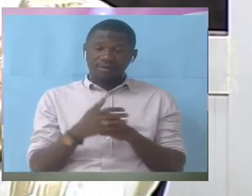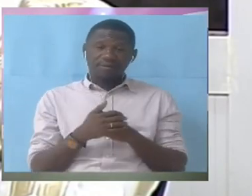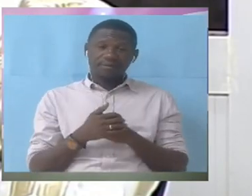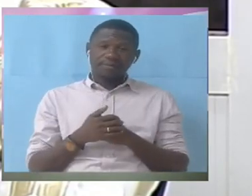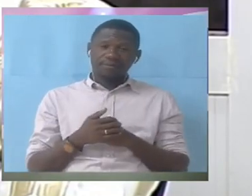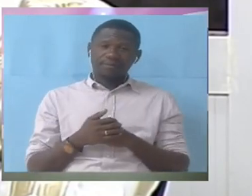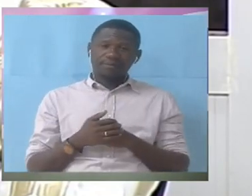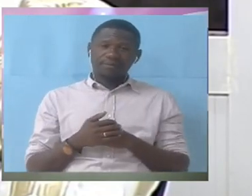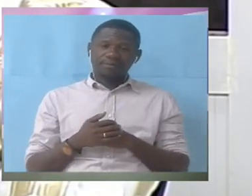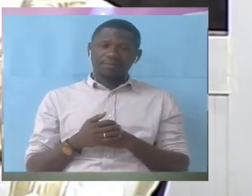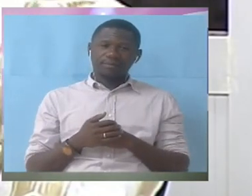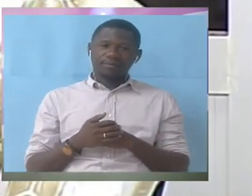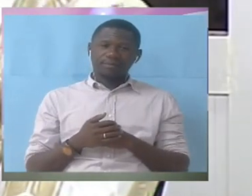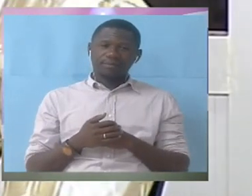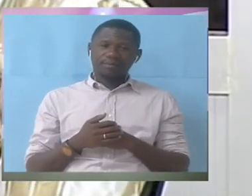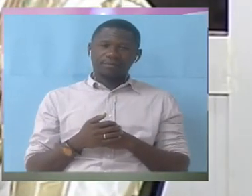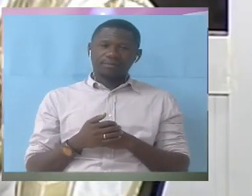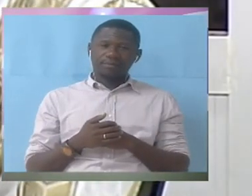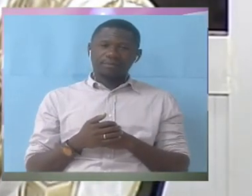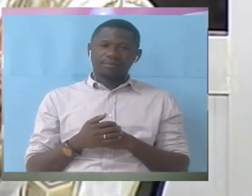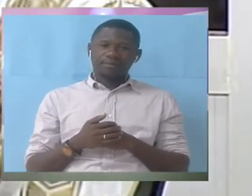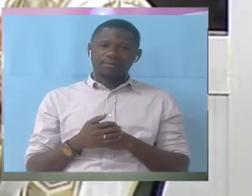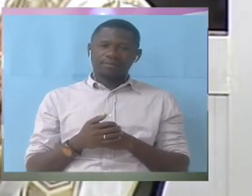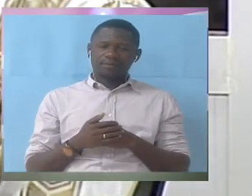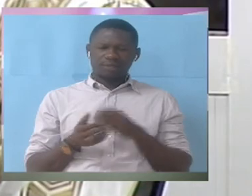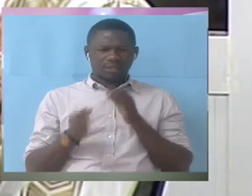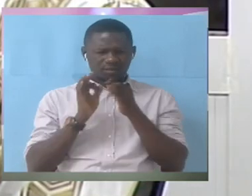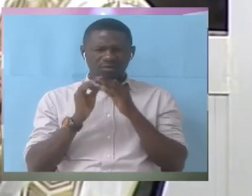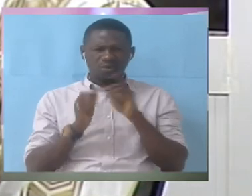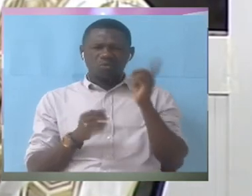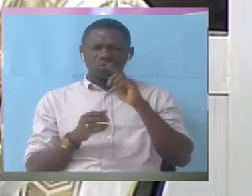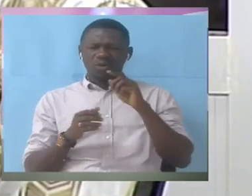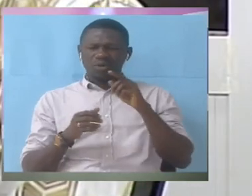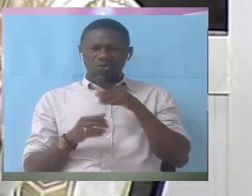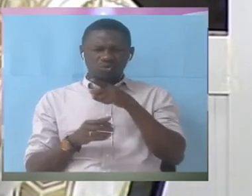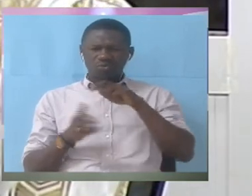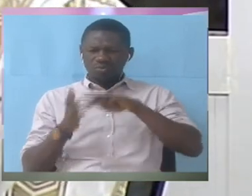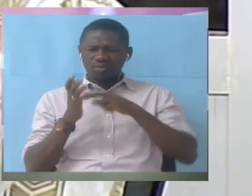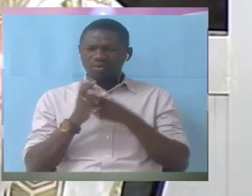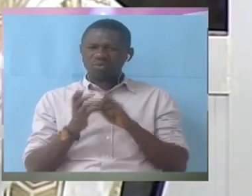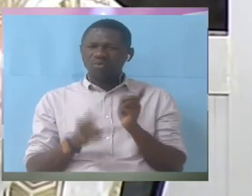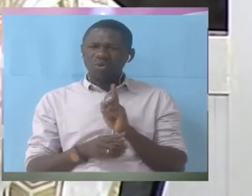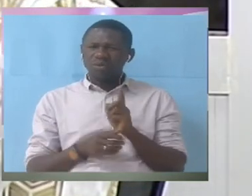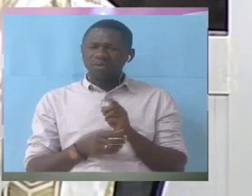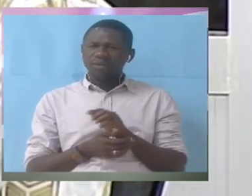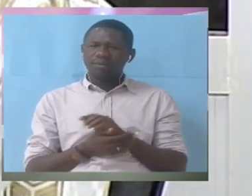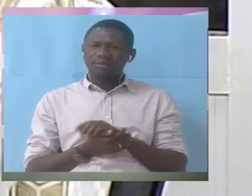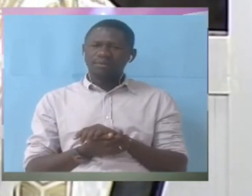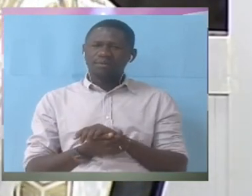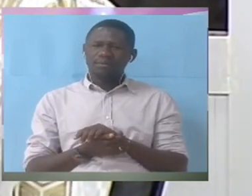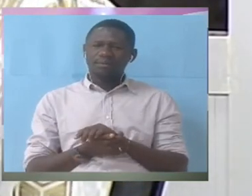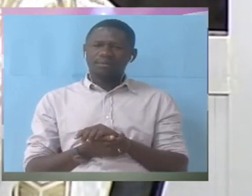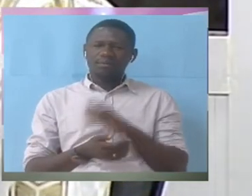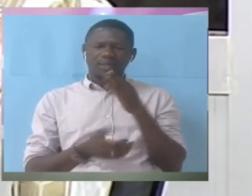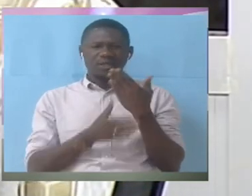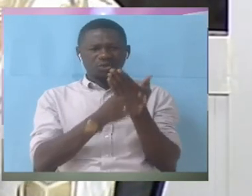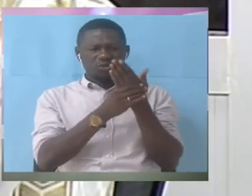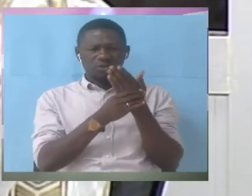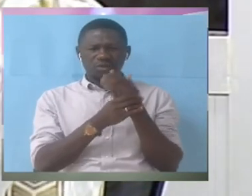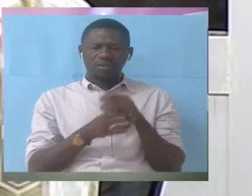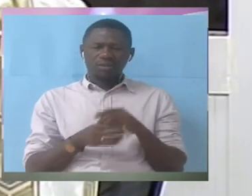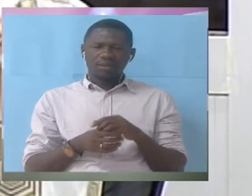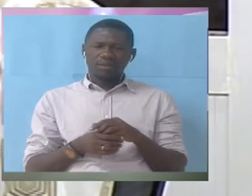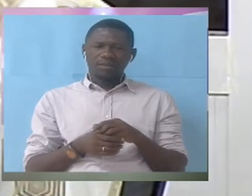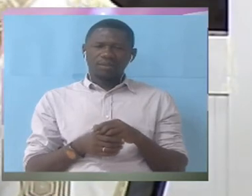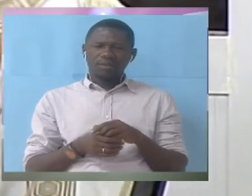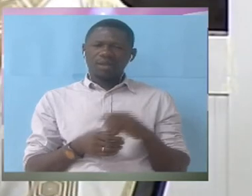yi so I said what exactly do you mean by that lo tekki ci lolu dama a docteur yow tam niti guddé ye